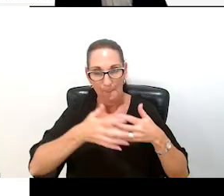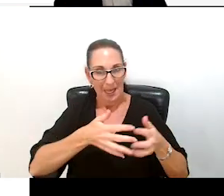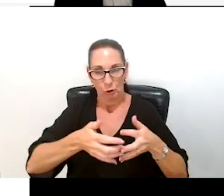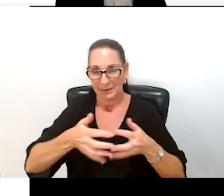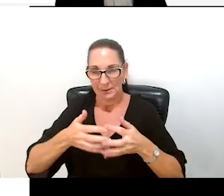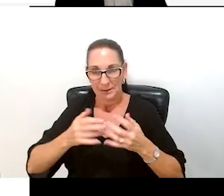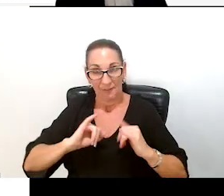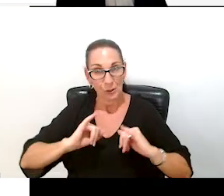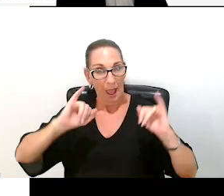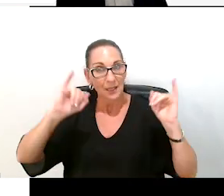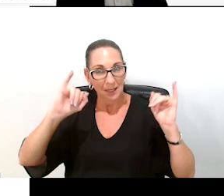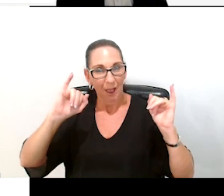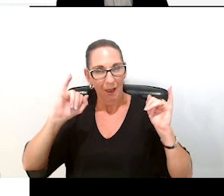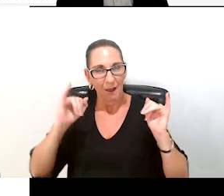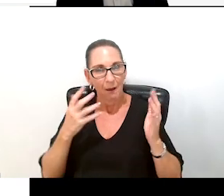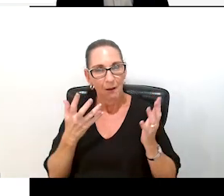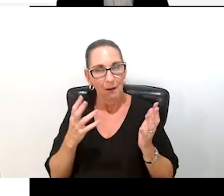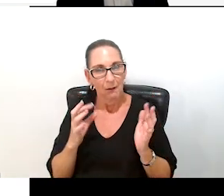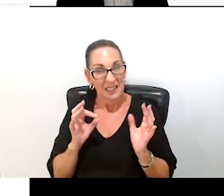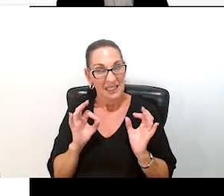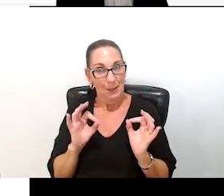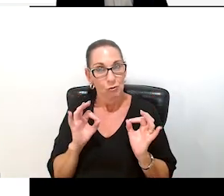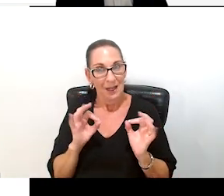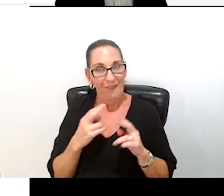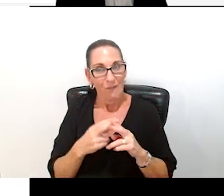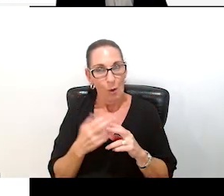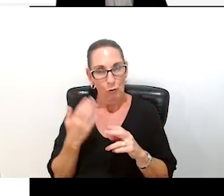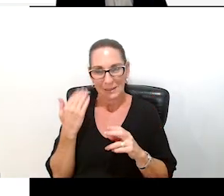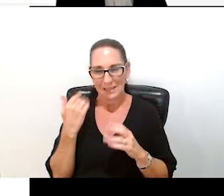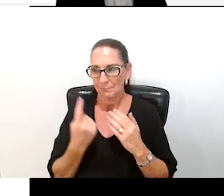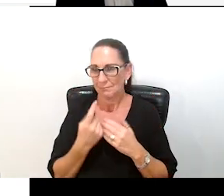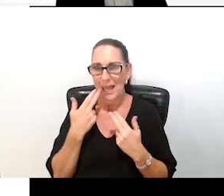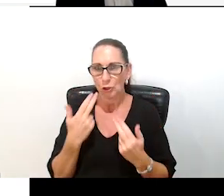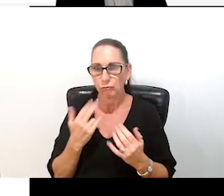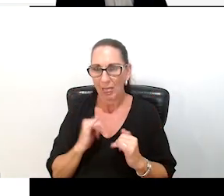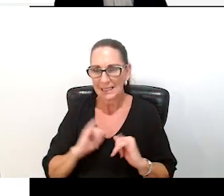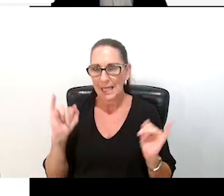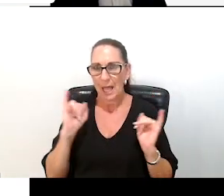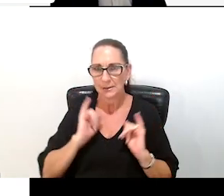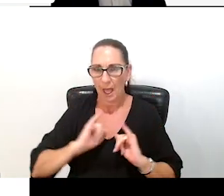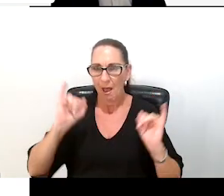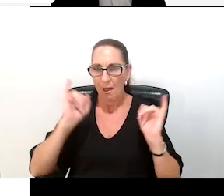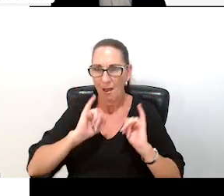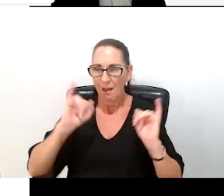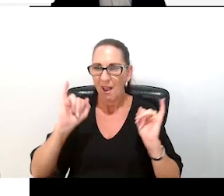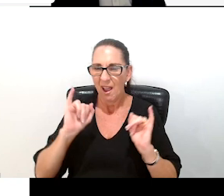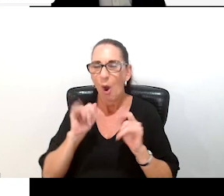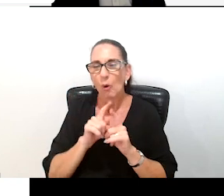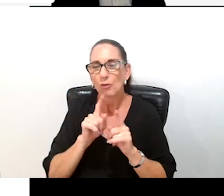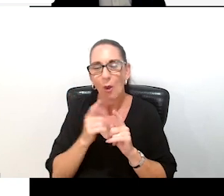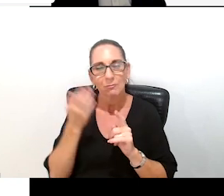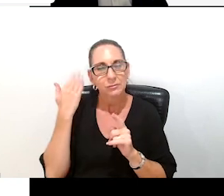that has been especially important in the times of recent natural disasters and, of course, during COVID.